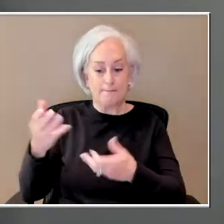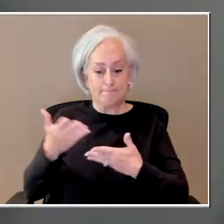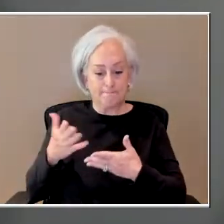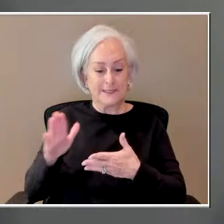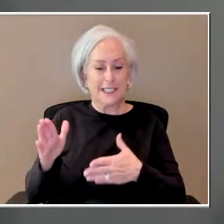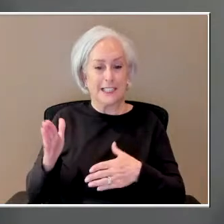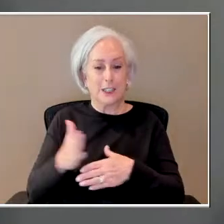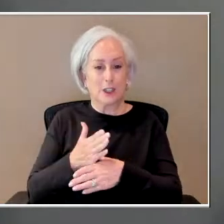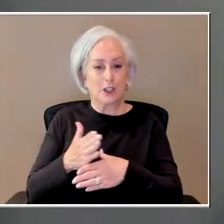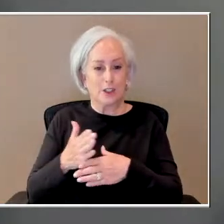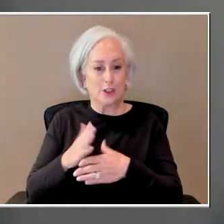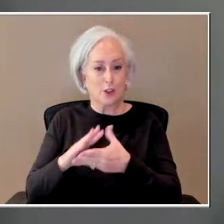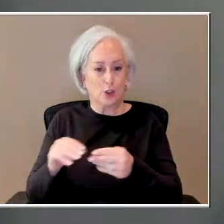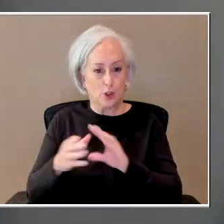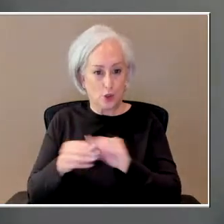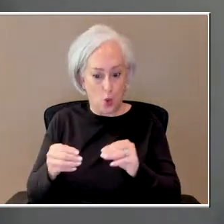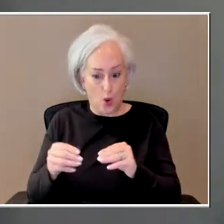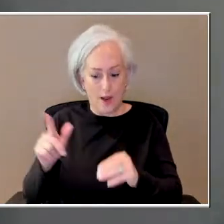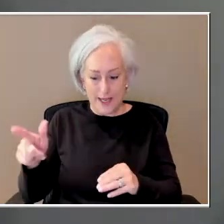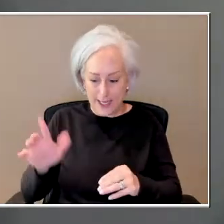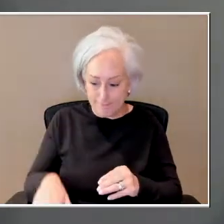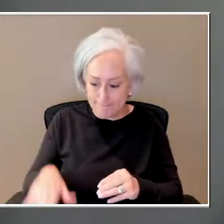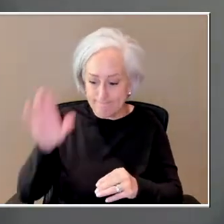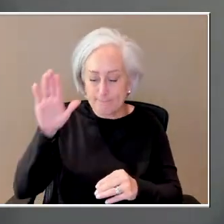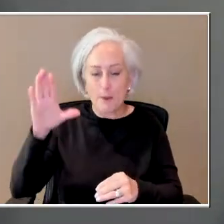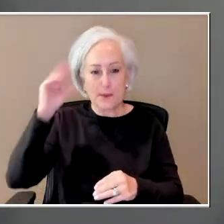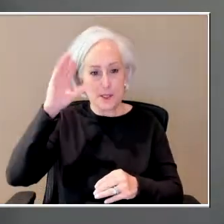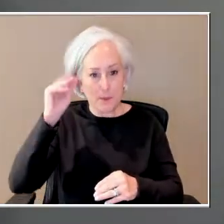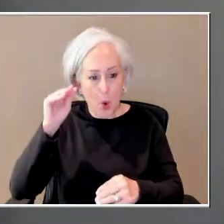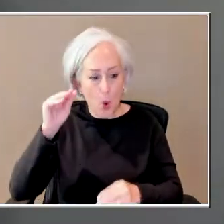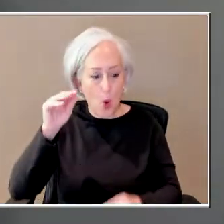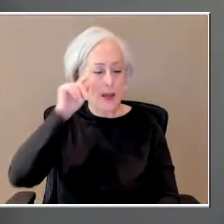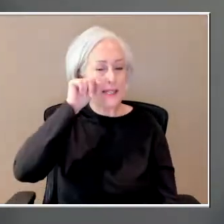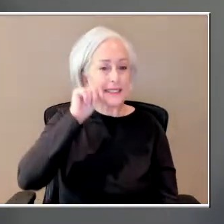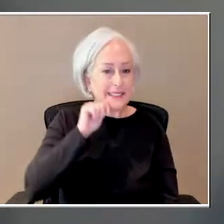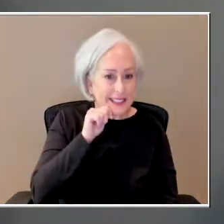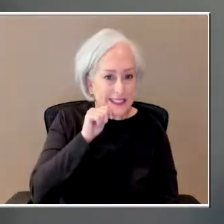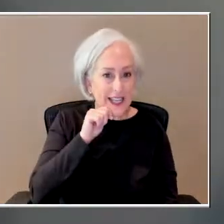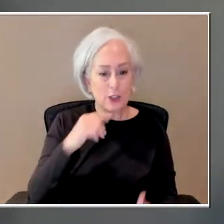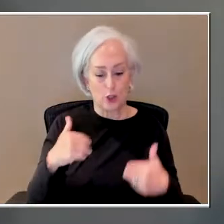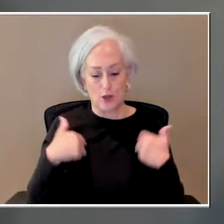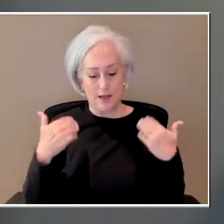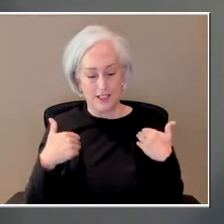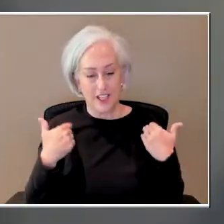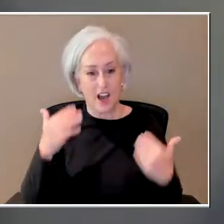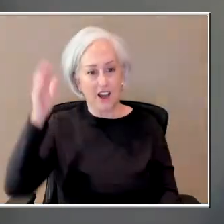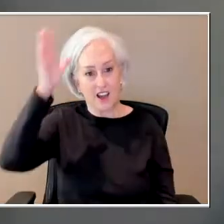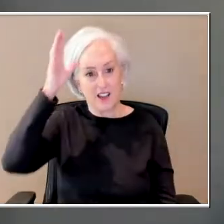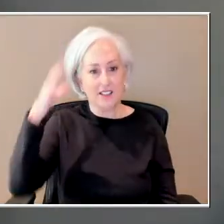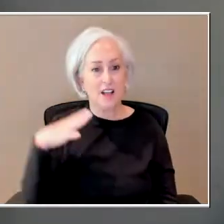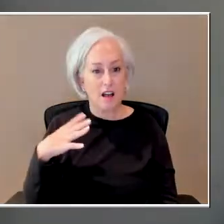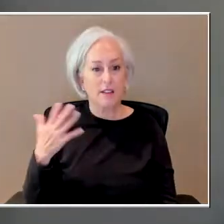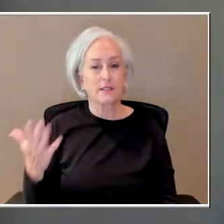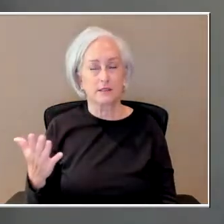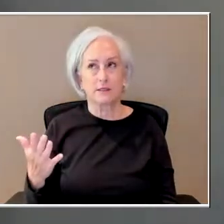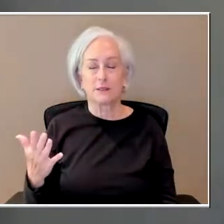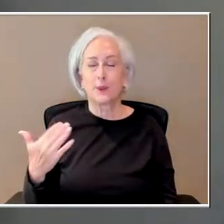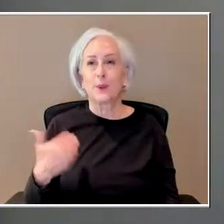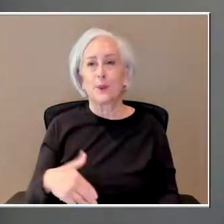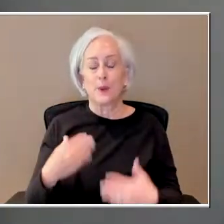went through as a boy dealing with prune belly and as a teenager and then a young adult, it's just very inspiring to